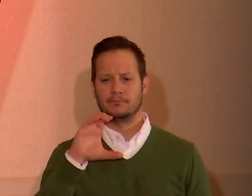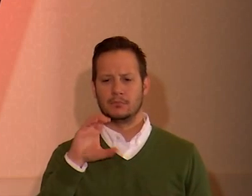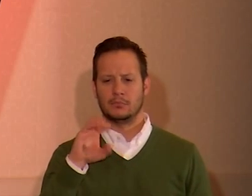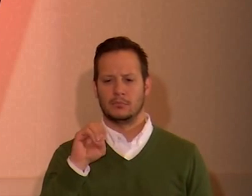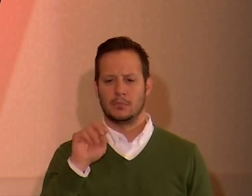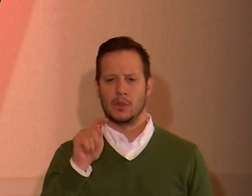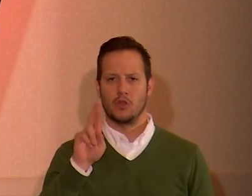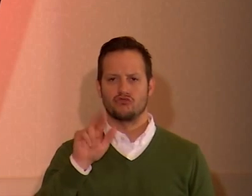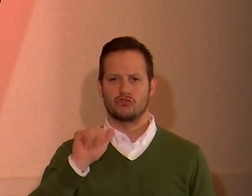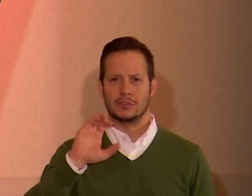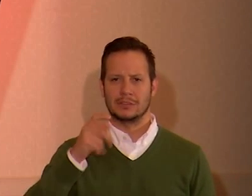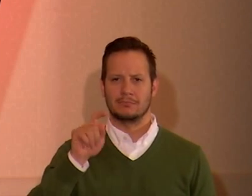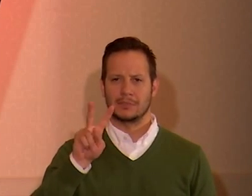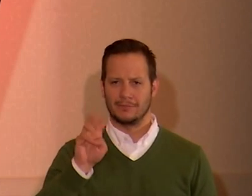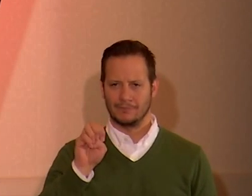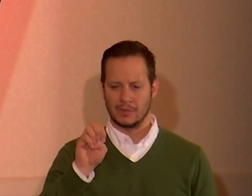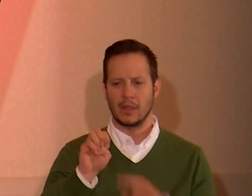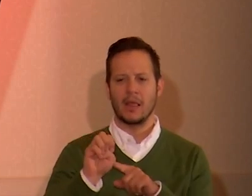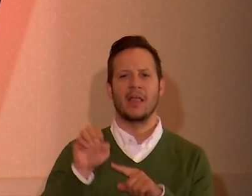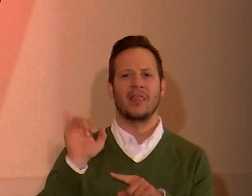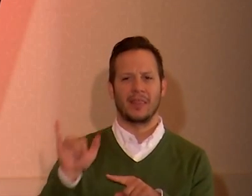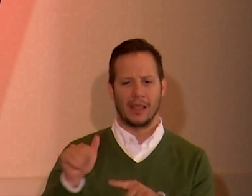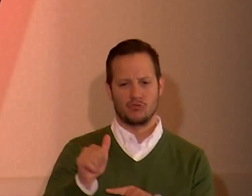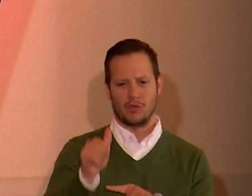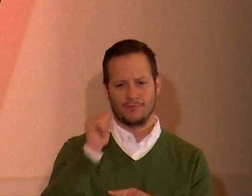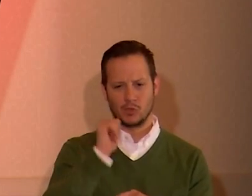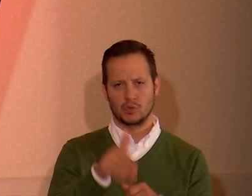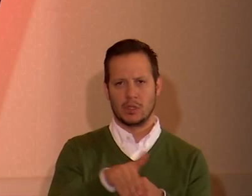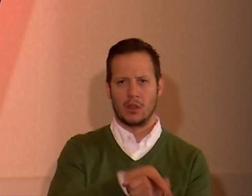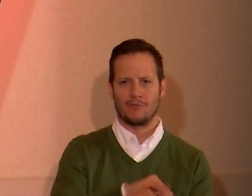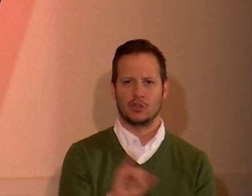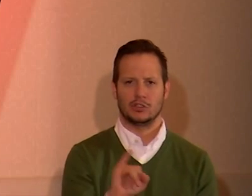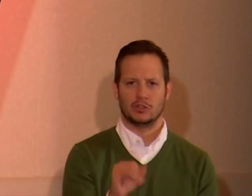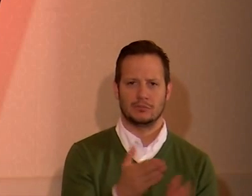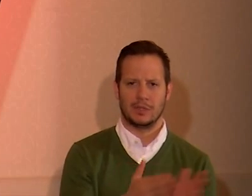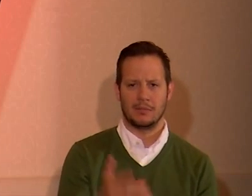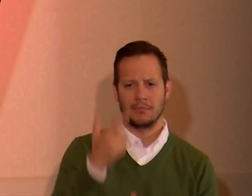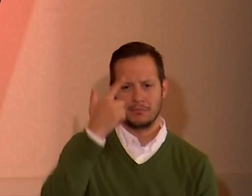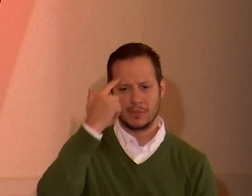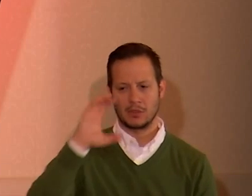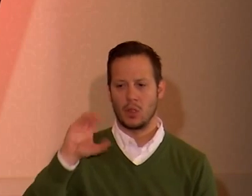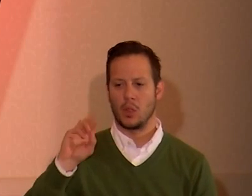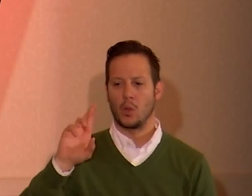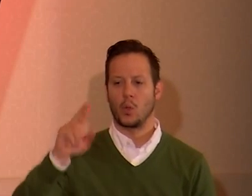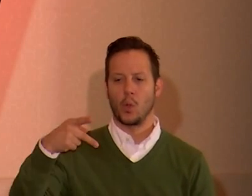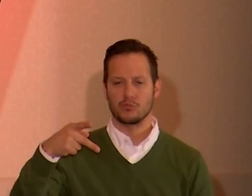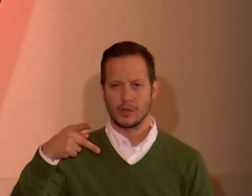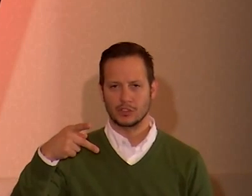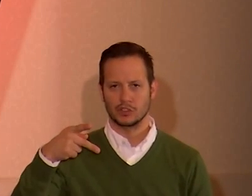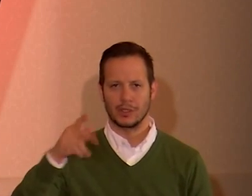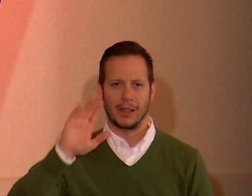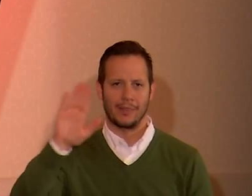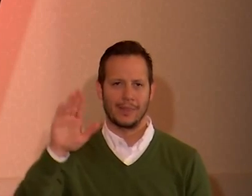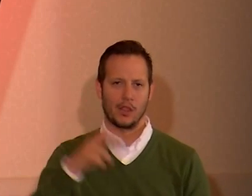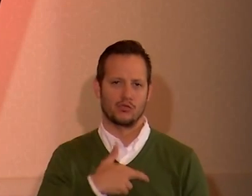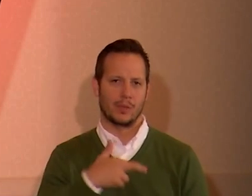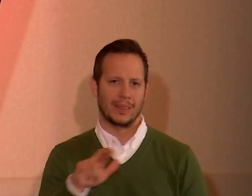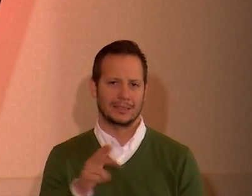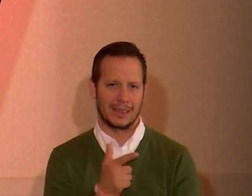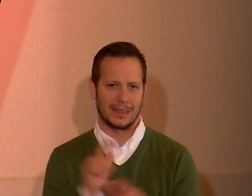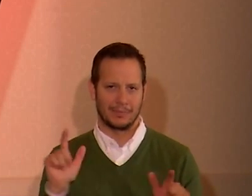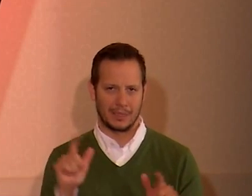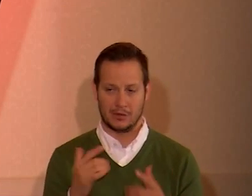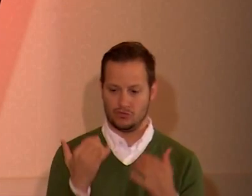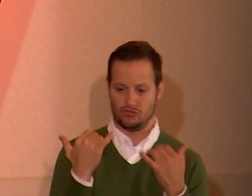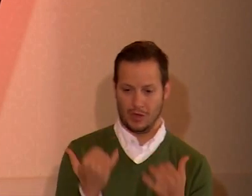health insurance plans because of the corporation's religious liberty. This was the topic of a Supreme